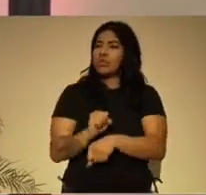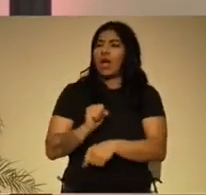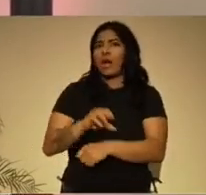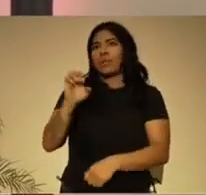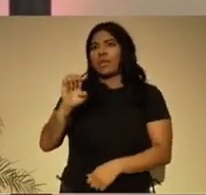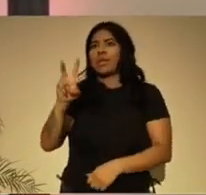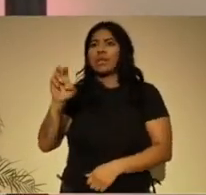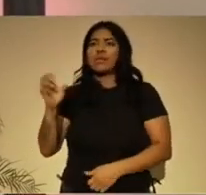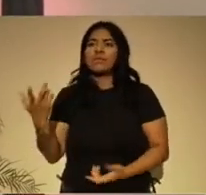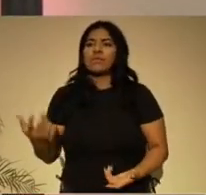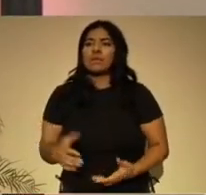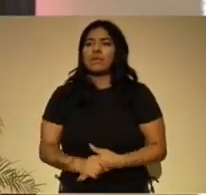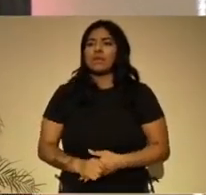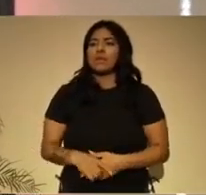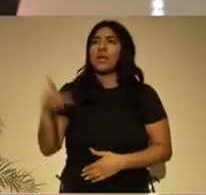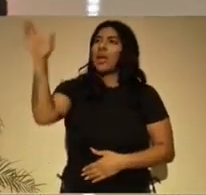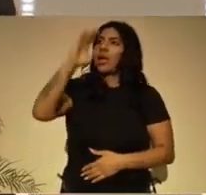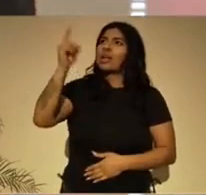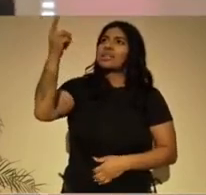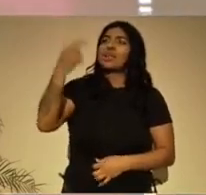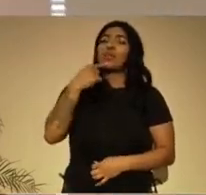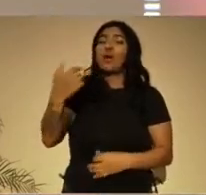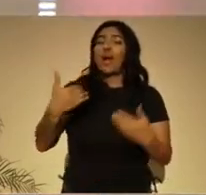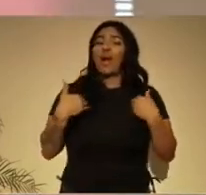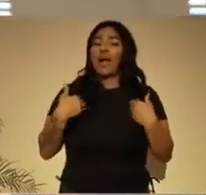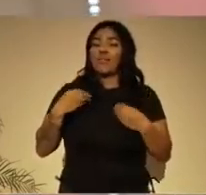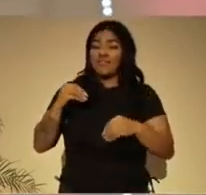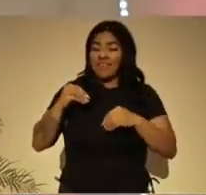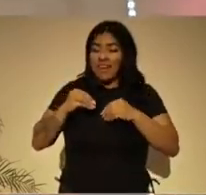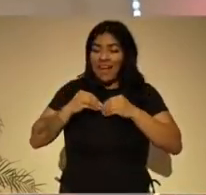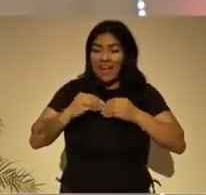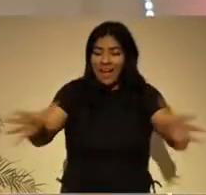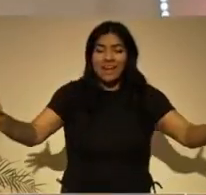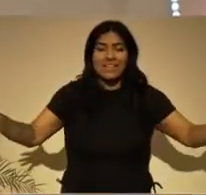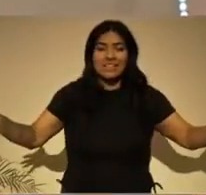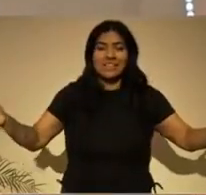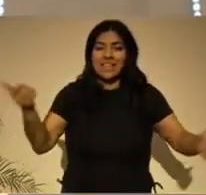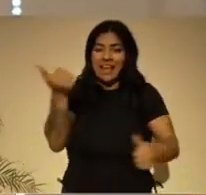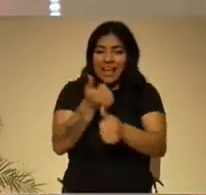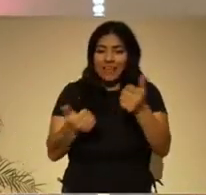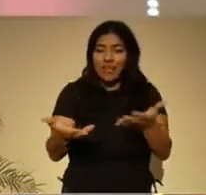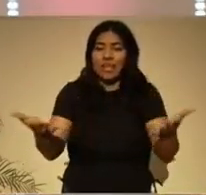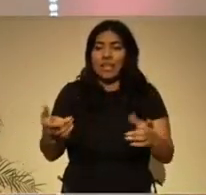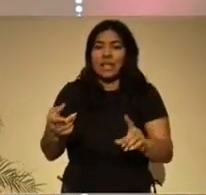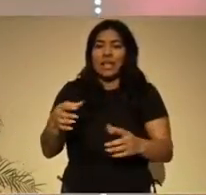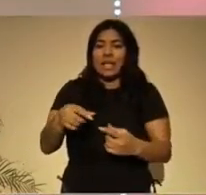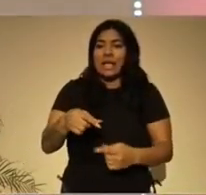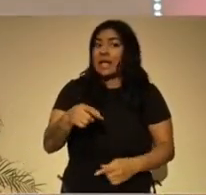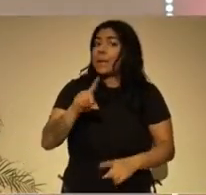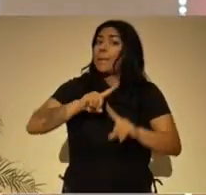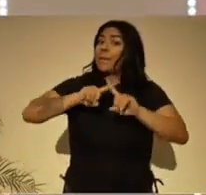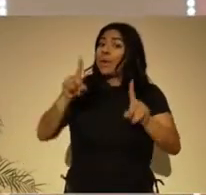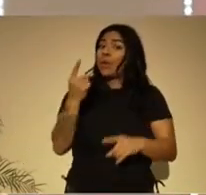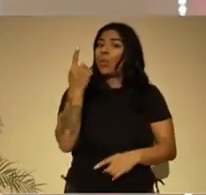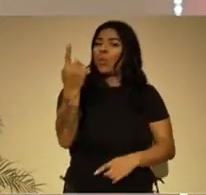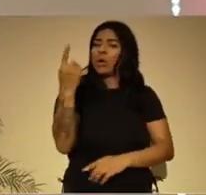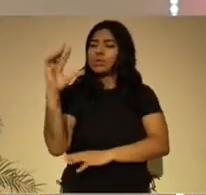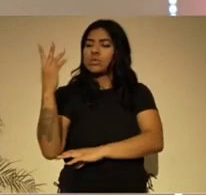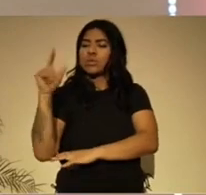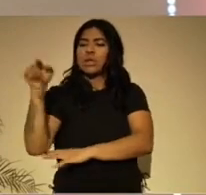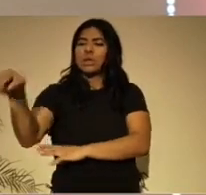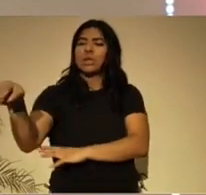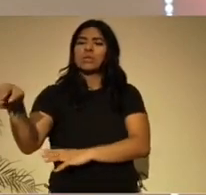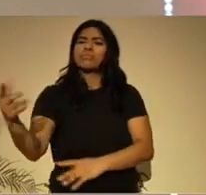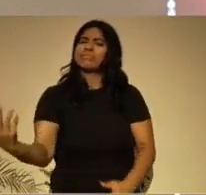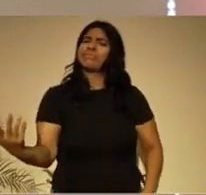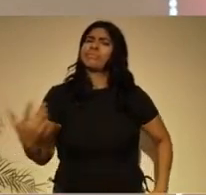One job. God said you have access to everything here except that tree. And they're